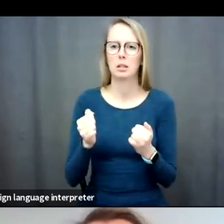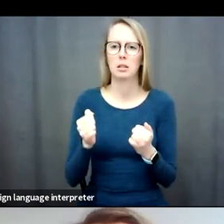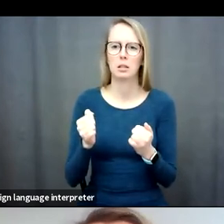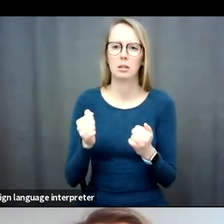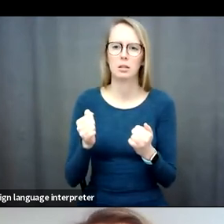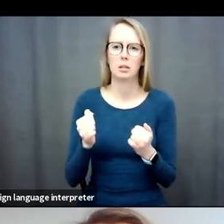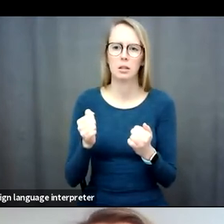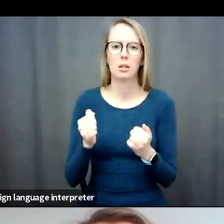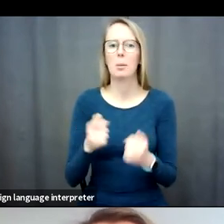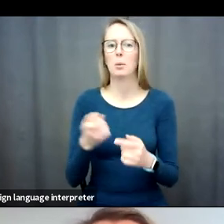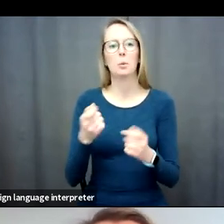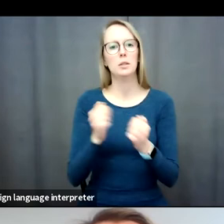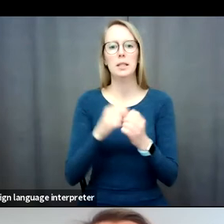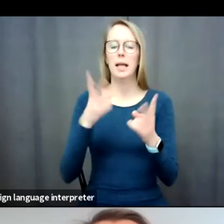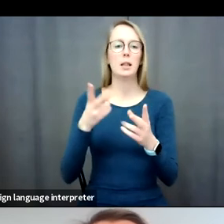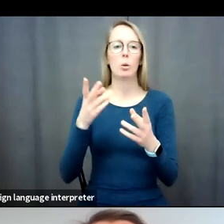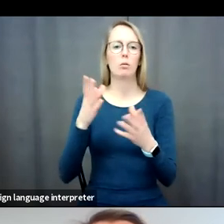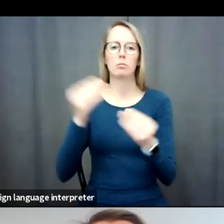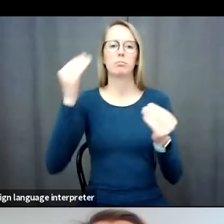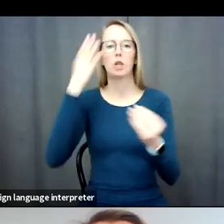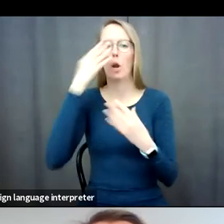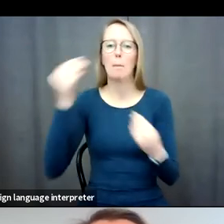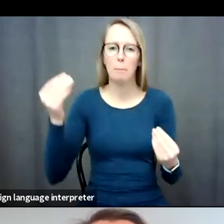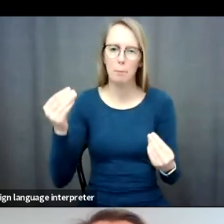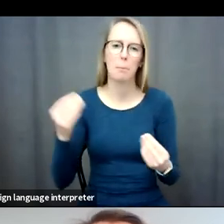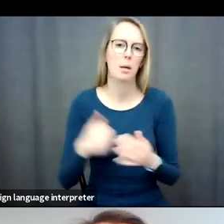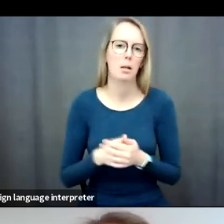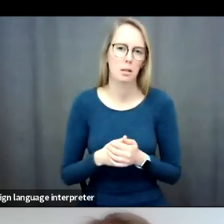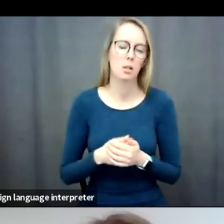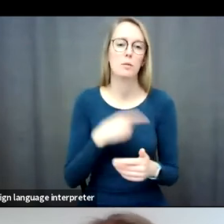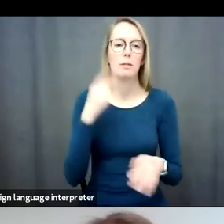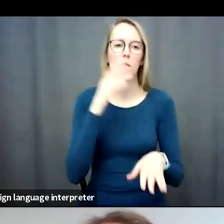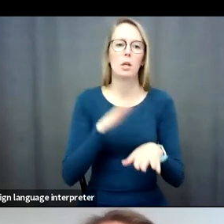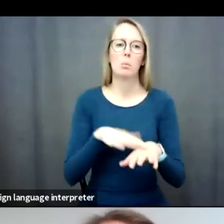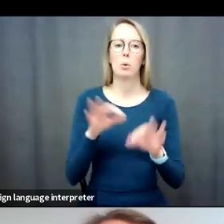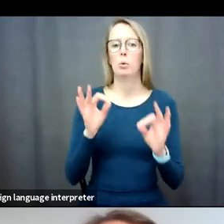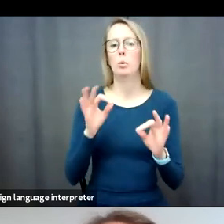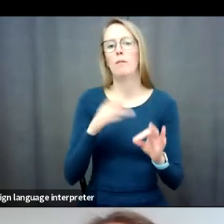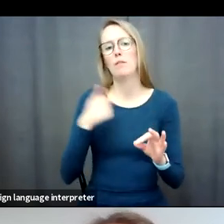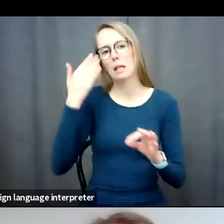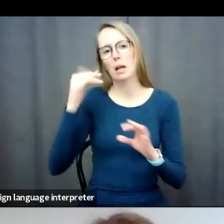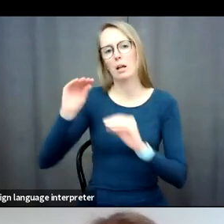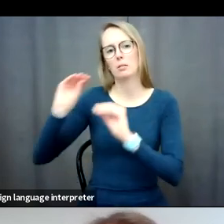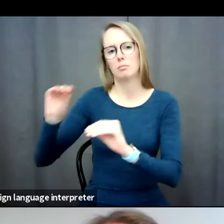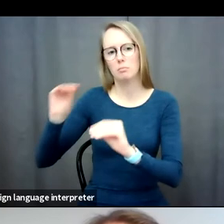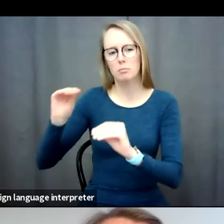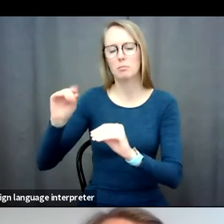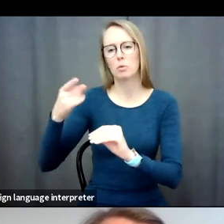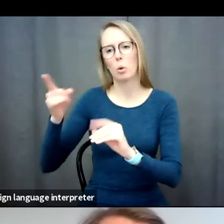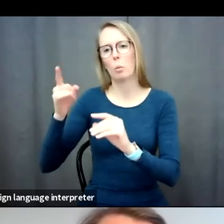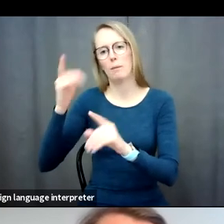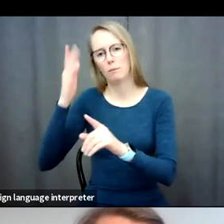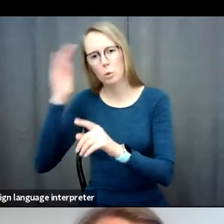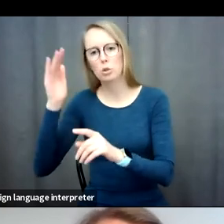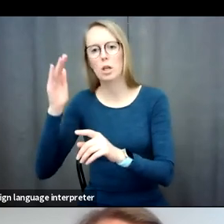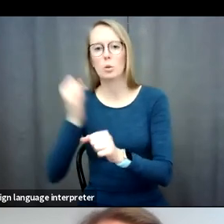it's lost somehow. So we thought a lot about how can we educate or help people, grown-ups that want